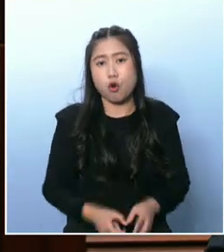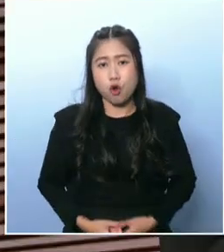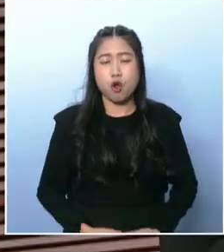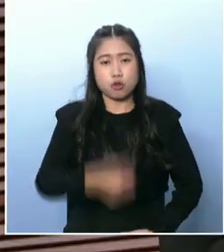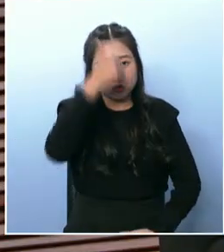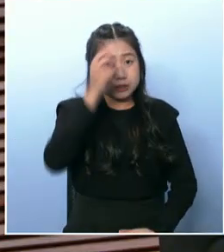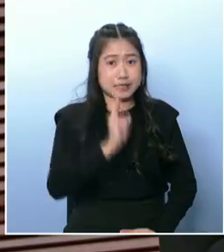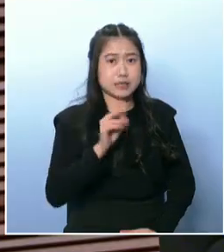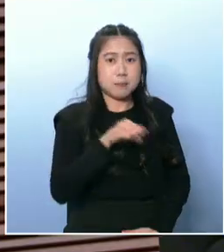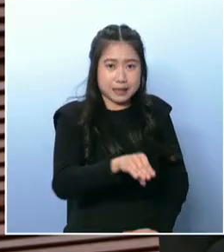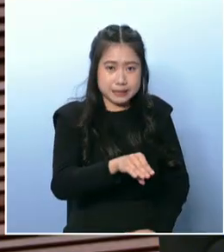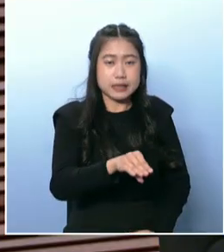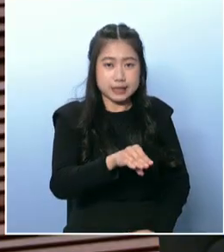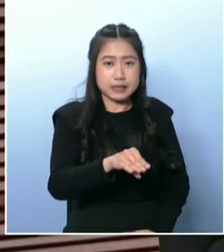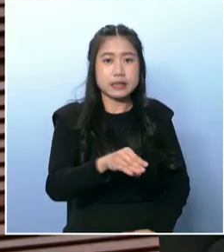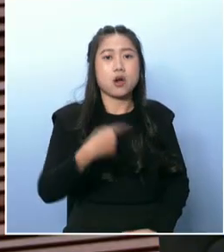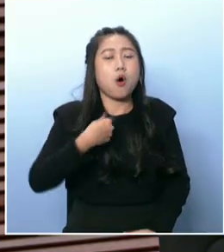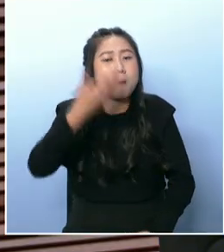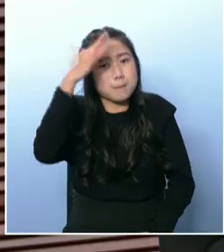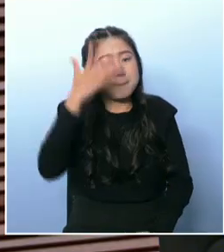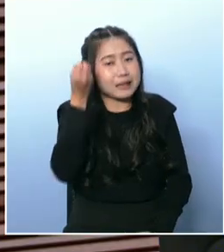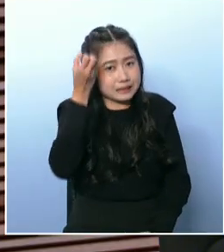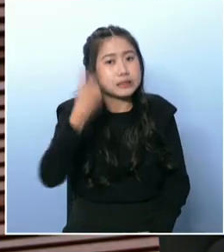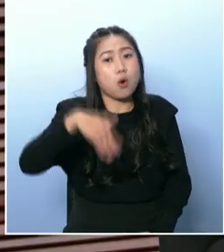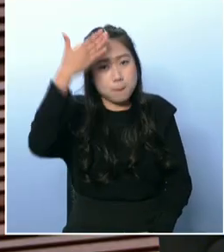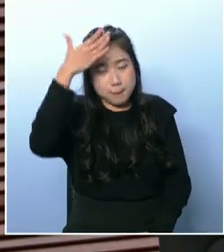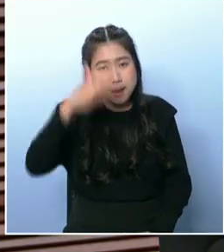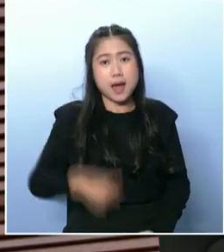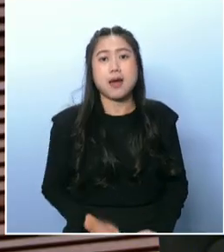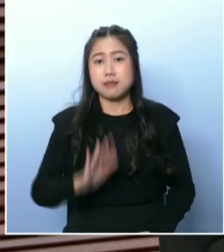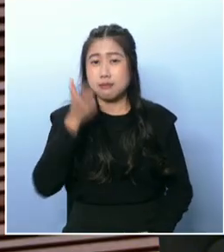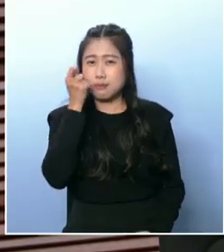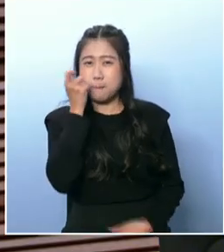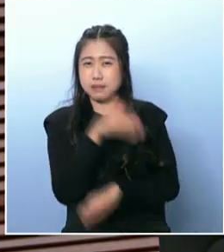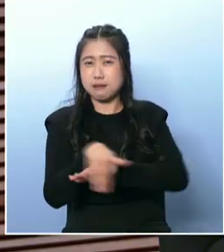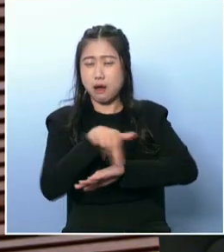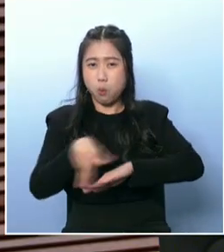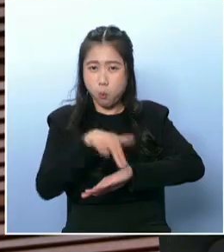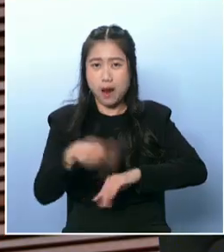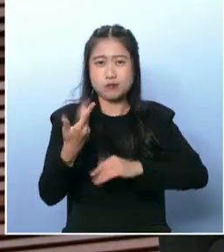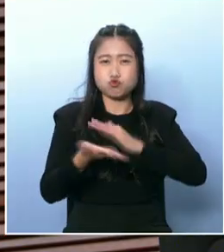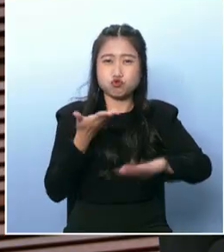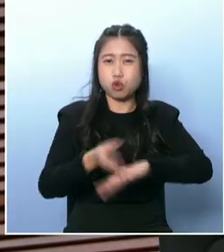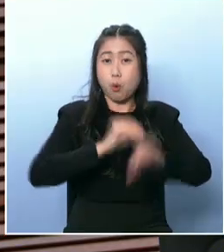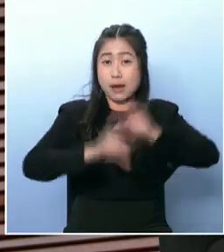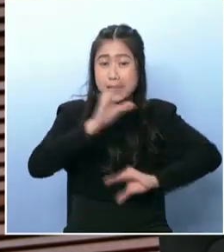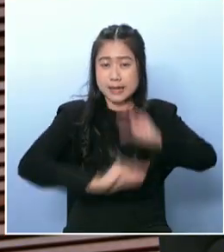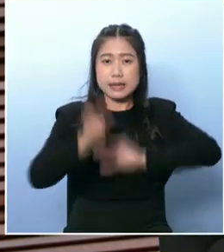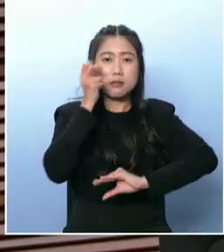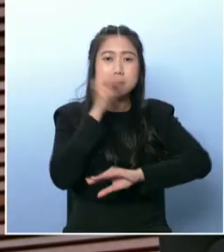to deal with the services for PWDs. Well, we note your point about the use of the $20 billion. For